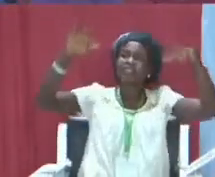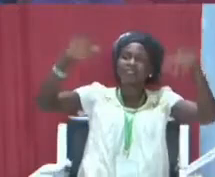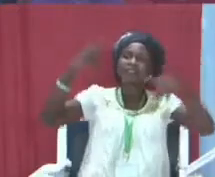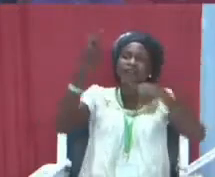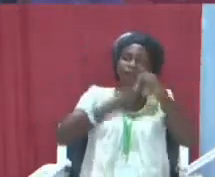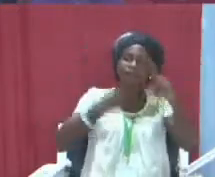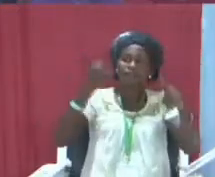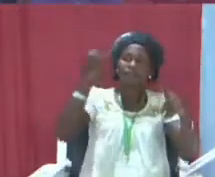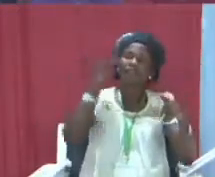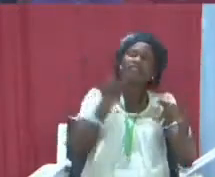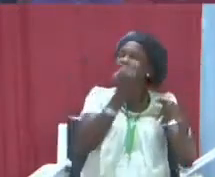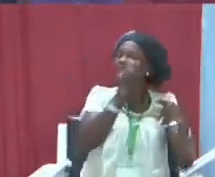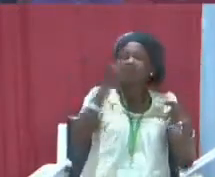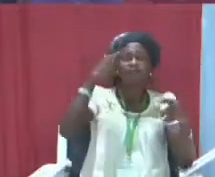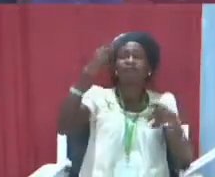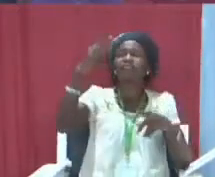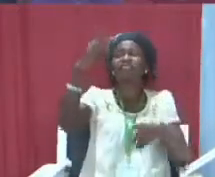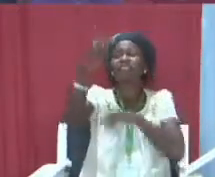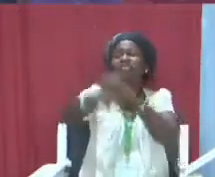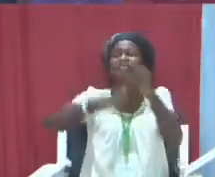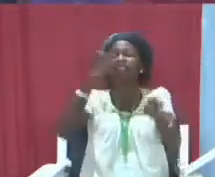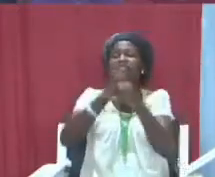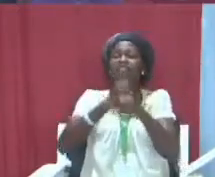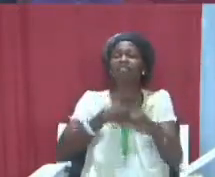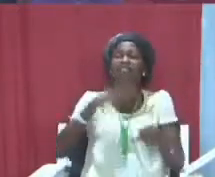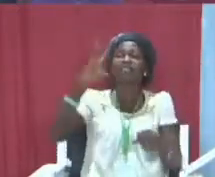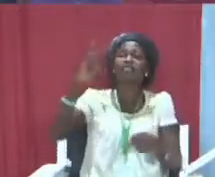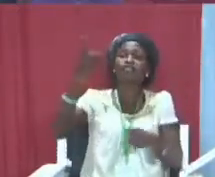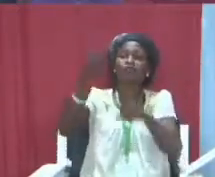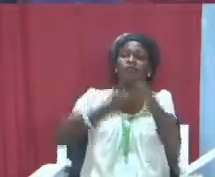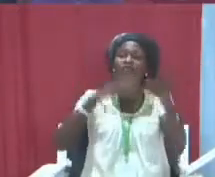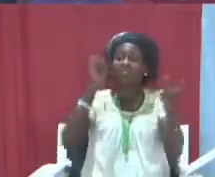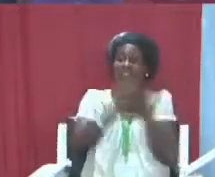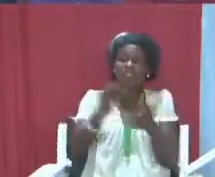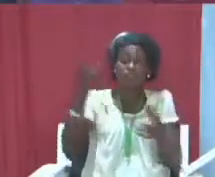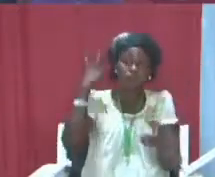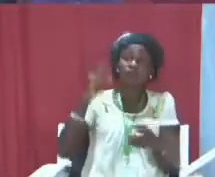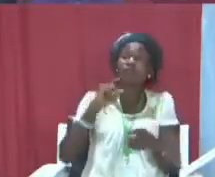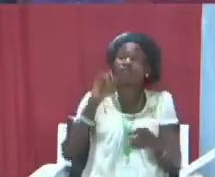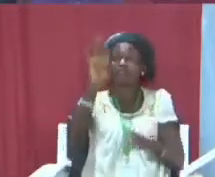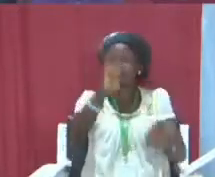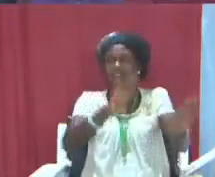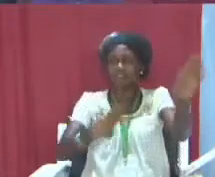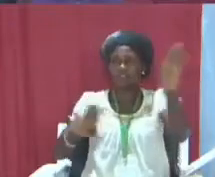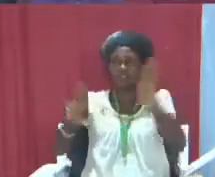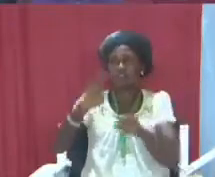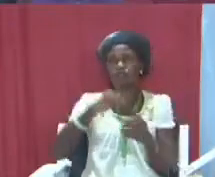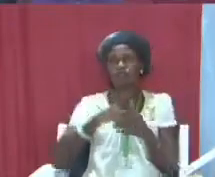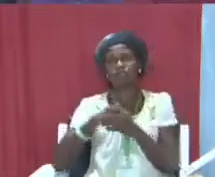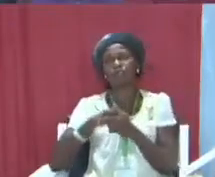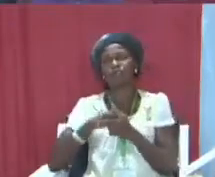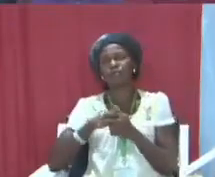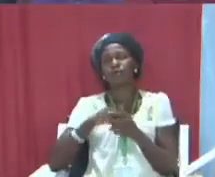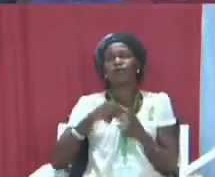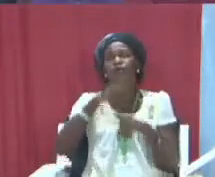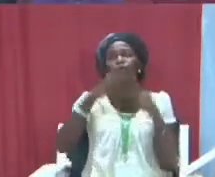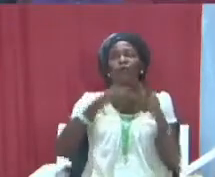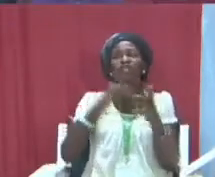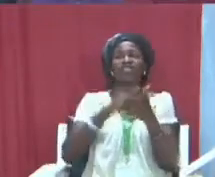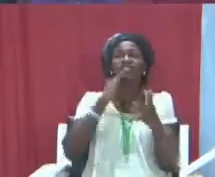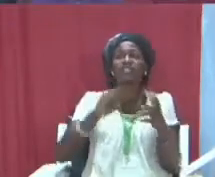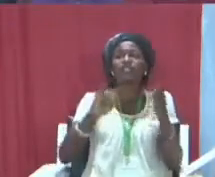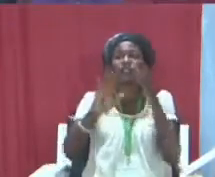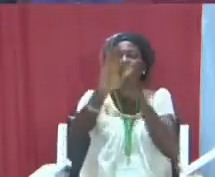Israel for 3 years and 6 months. That was a siege. When it is